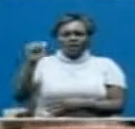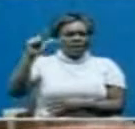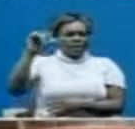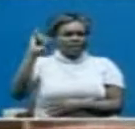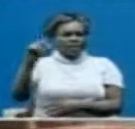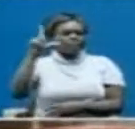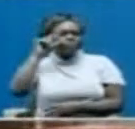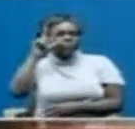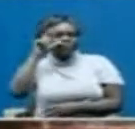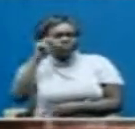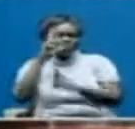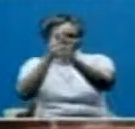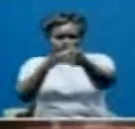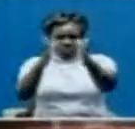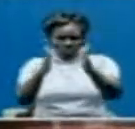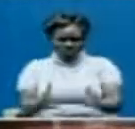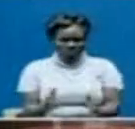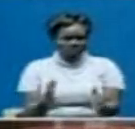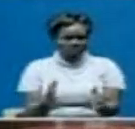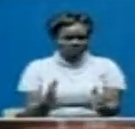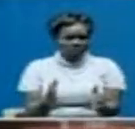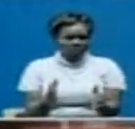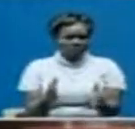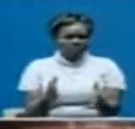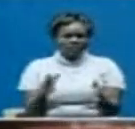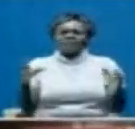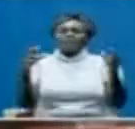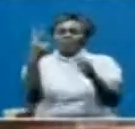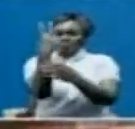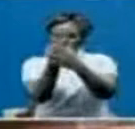Photojournalist. He got this one and this.